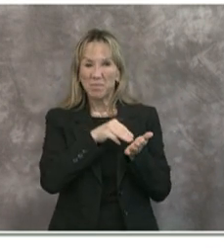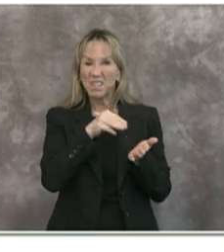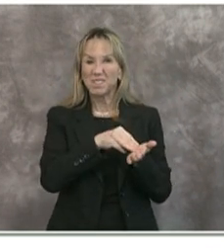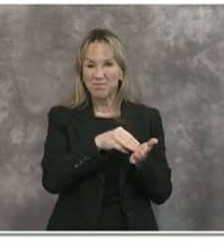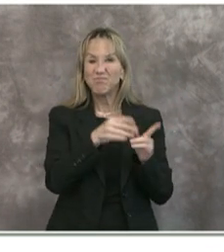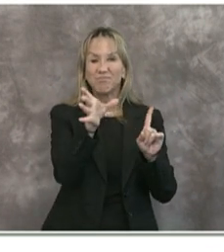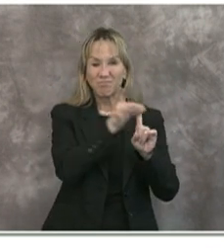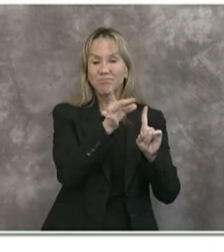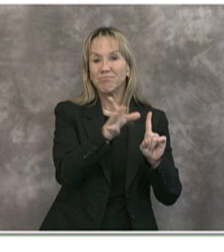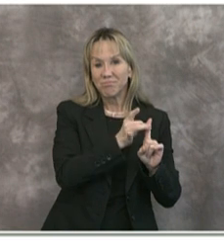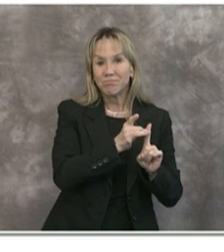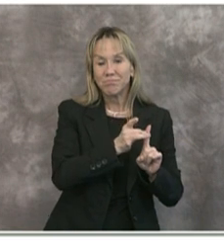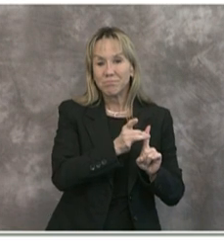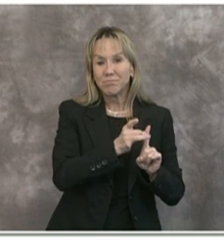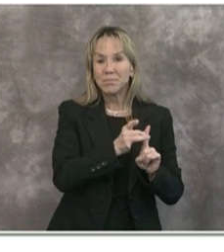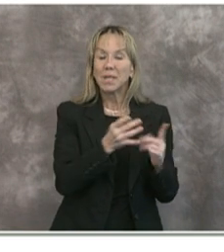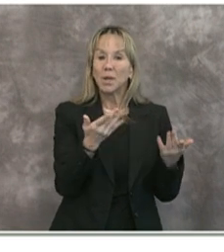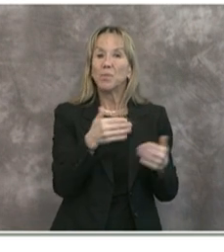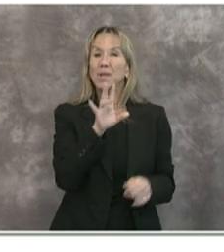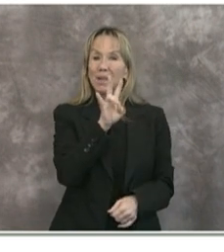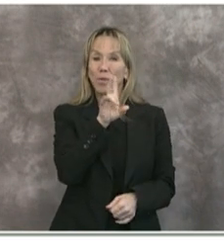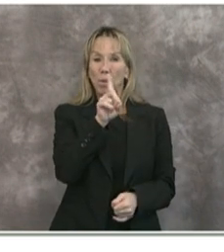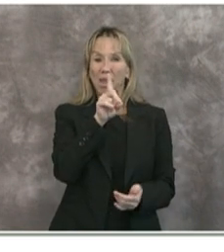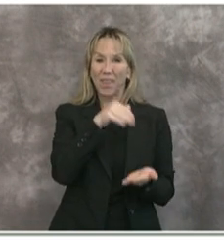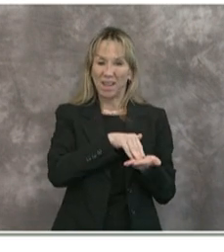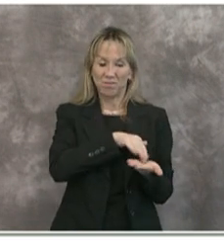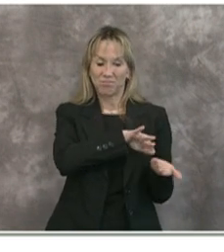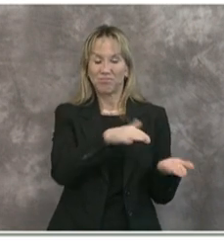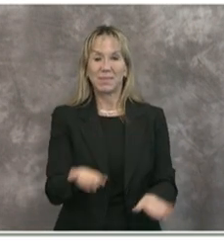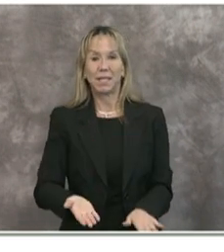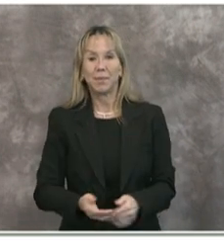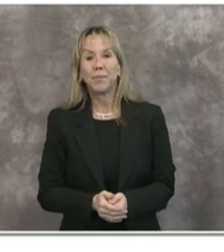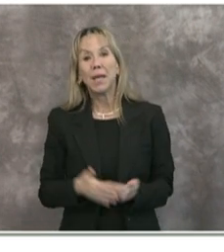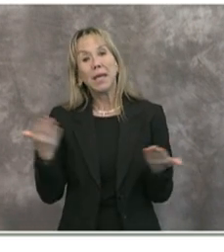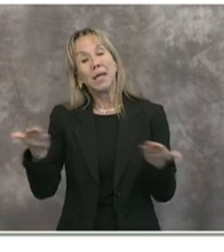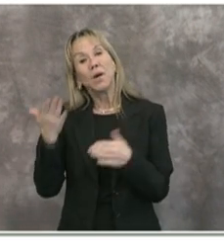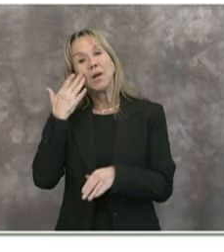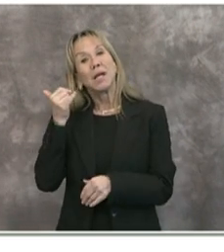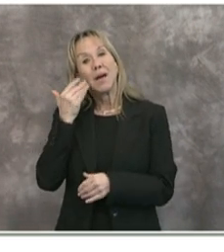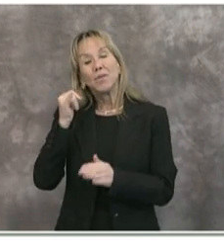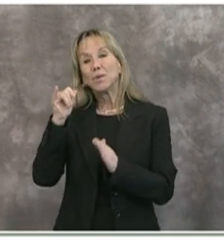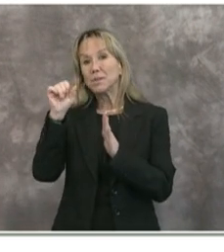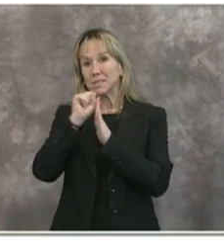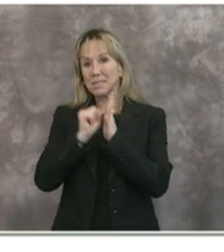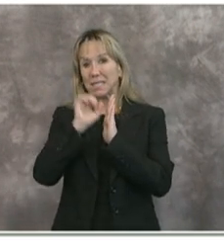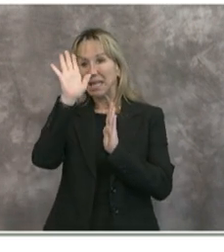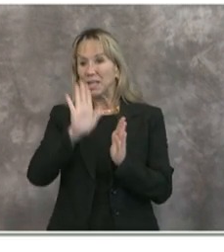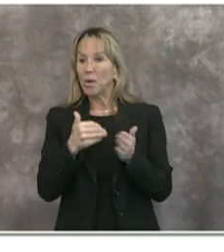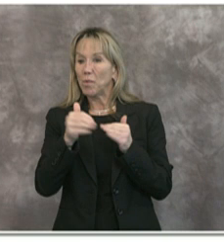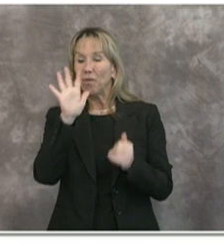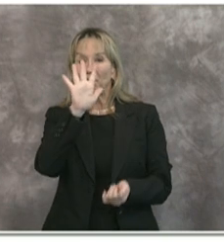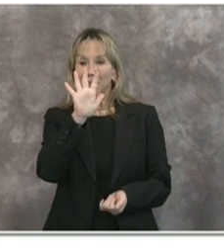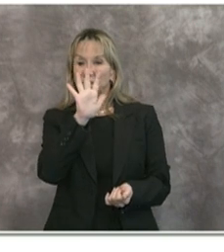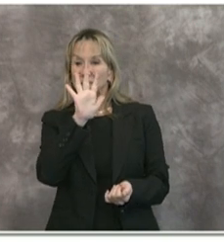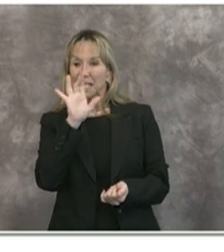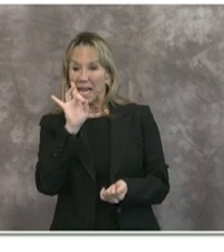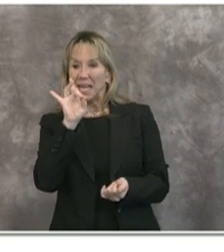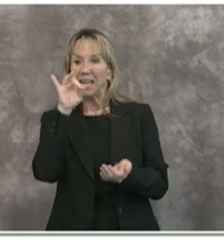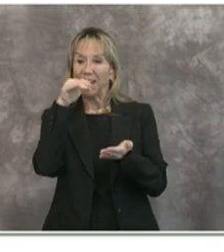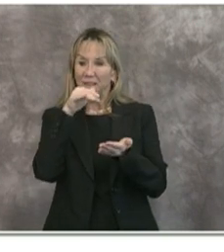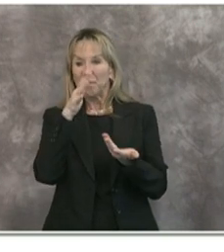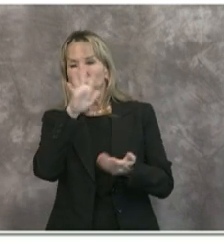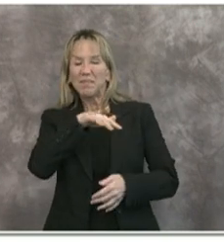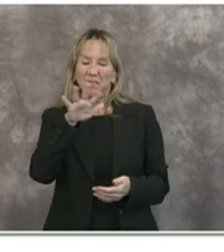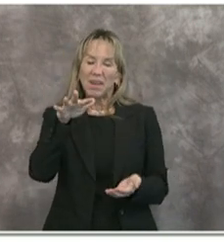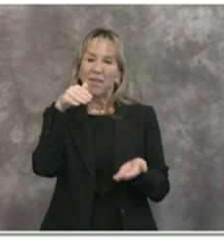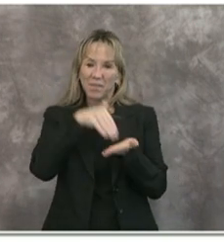cases, including almost 71,000 deaths. Statewide, almost 58,000 positive cases